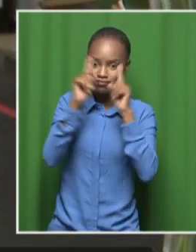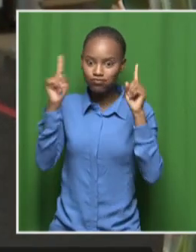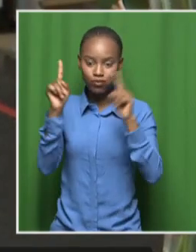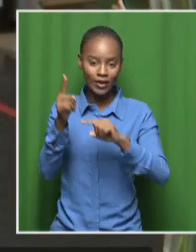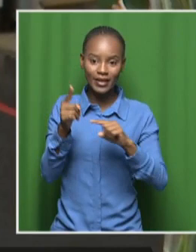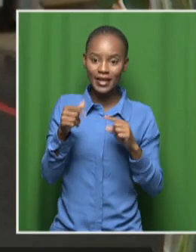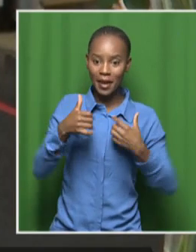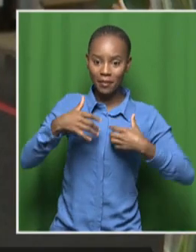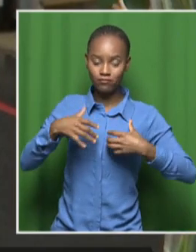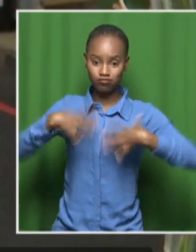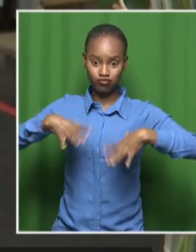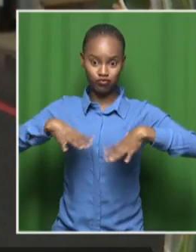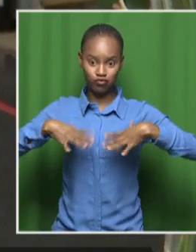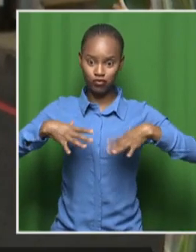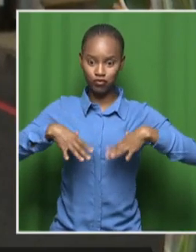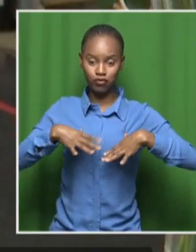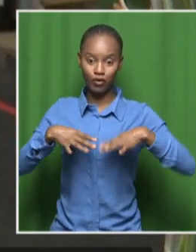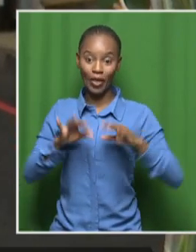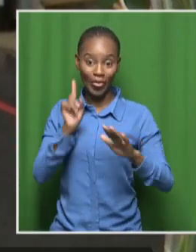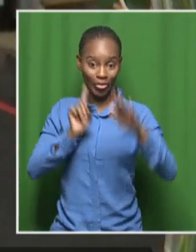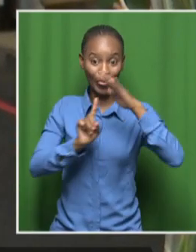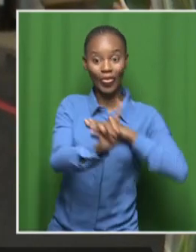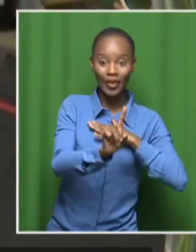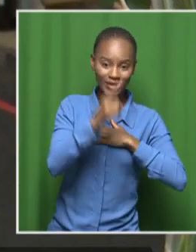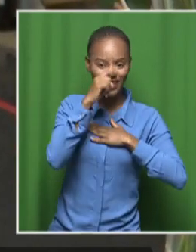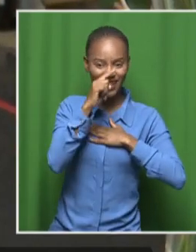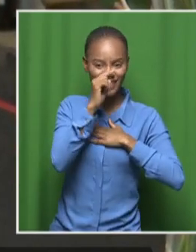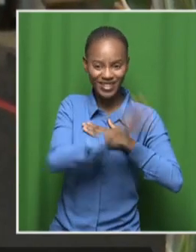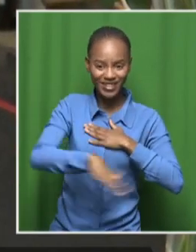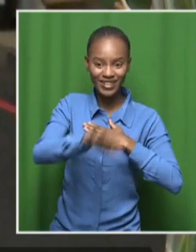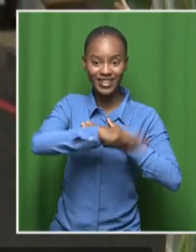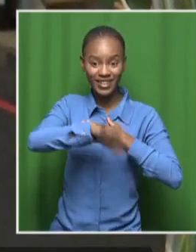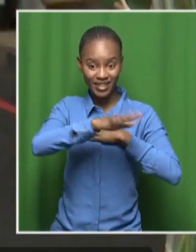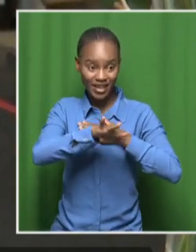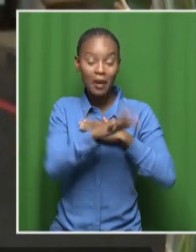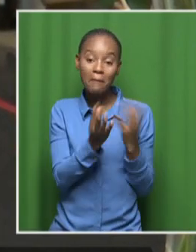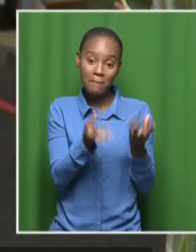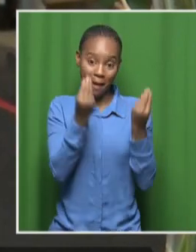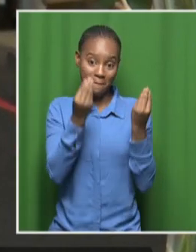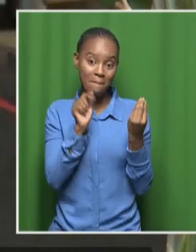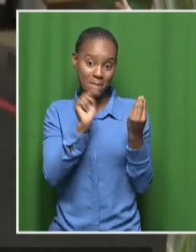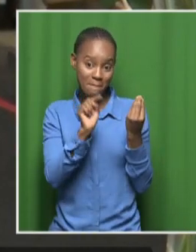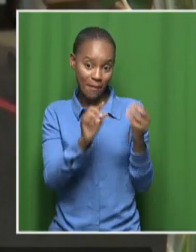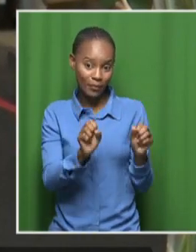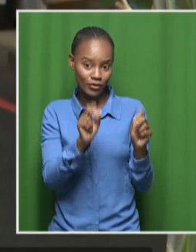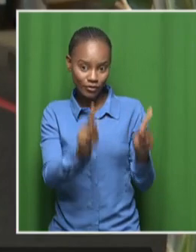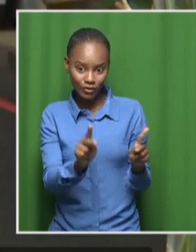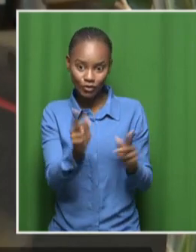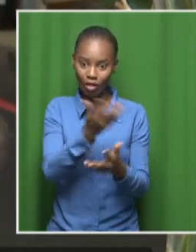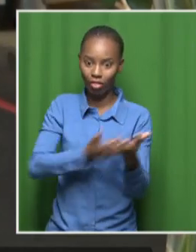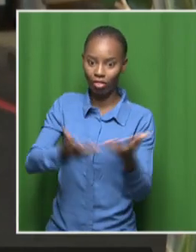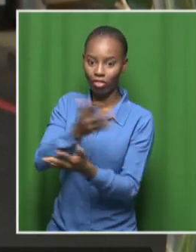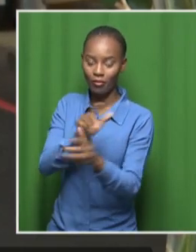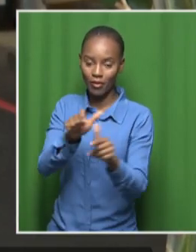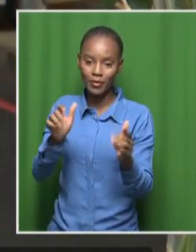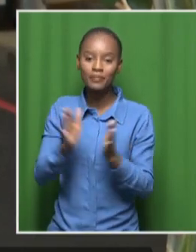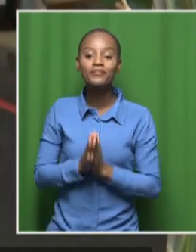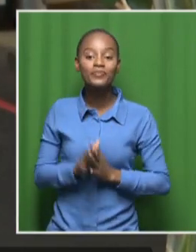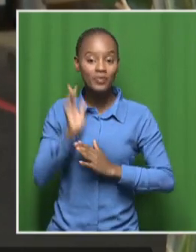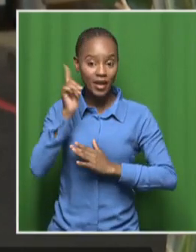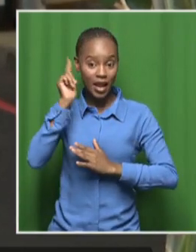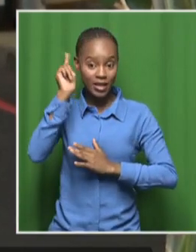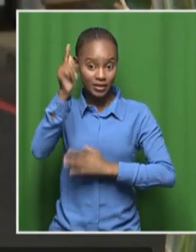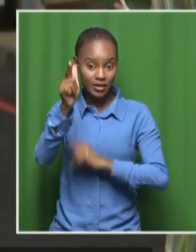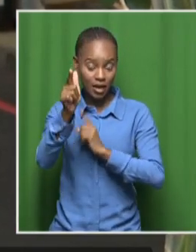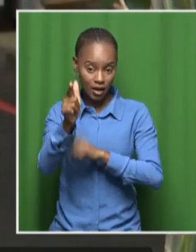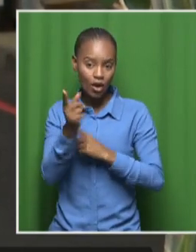get dressed and make your way to the Sandton Convention Centre. And of course, we'll be coming back to you after the news a short while later, and we'll take